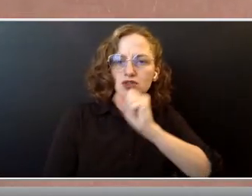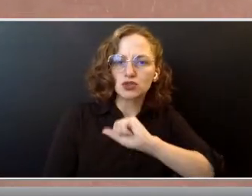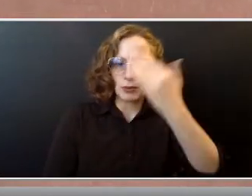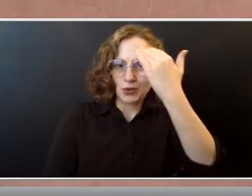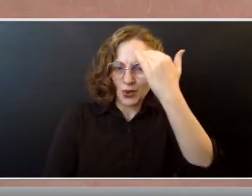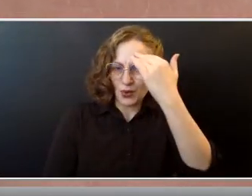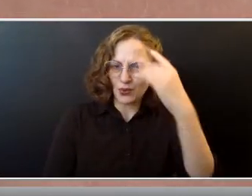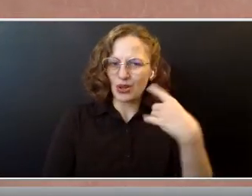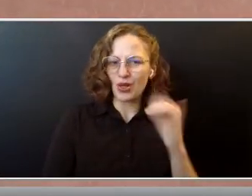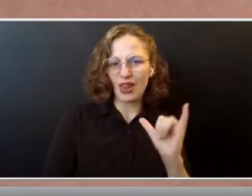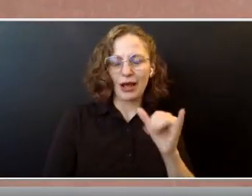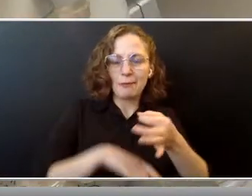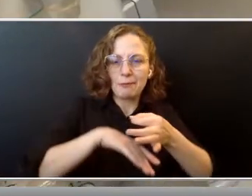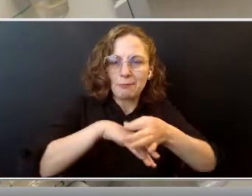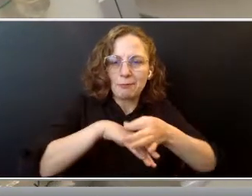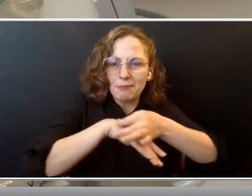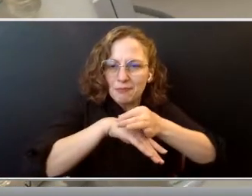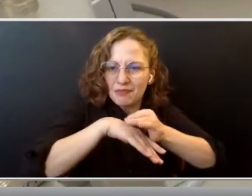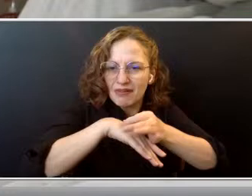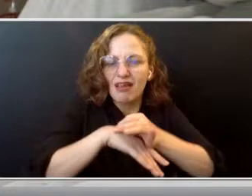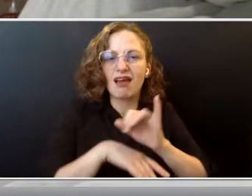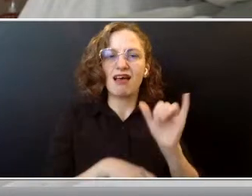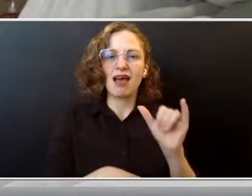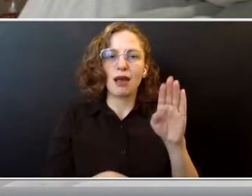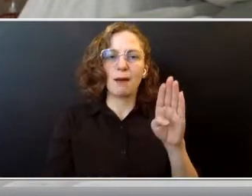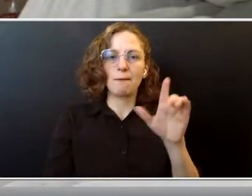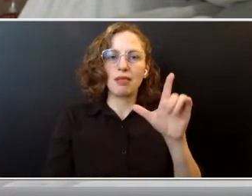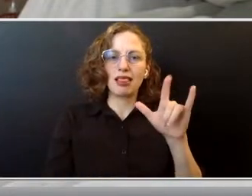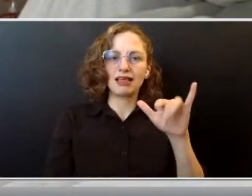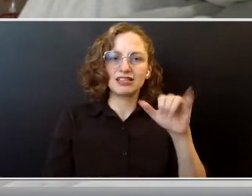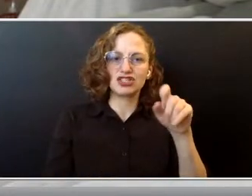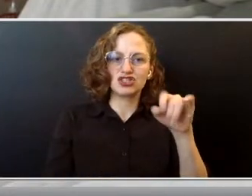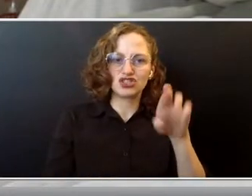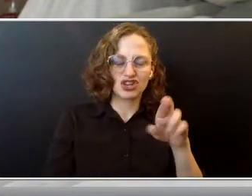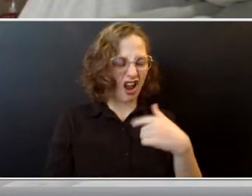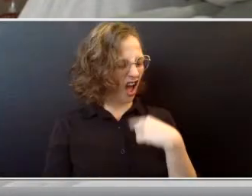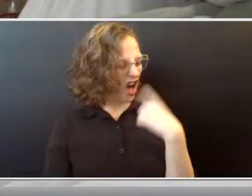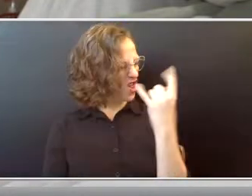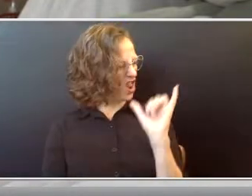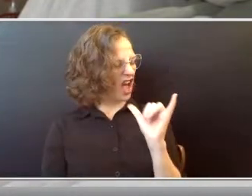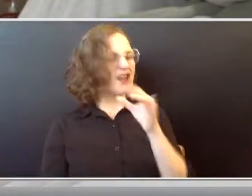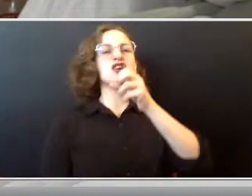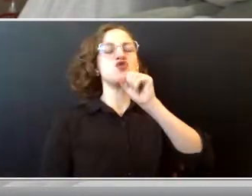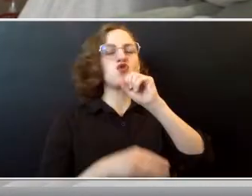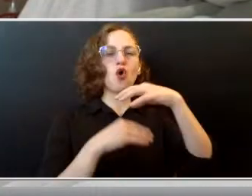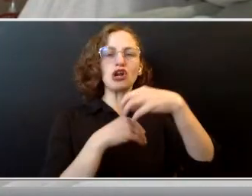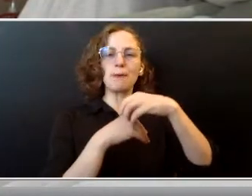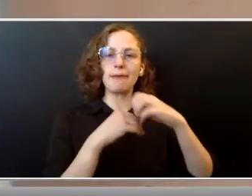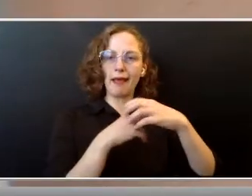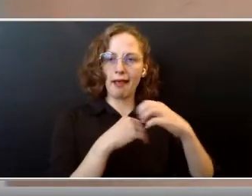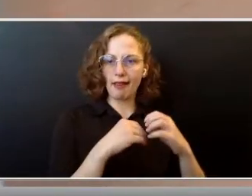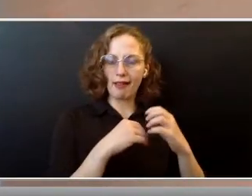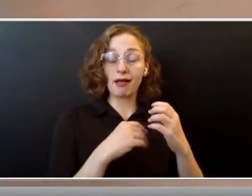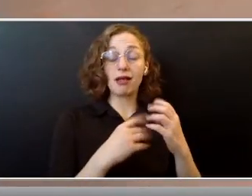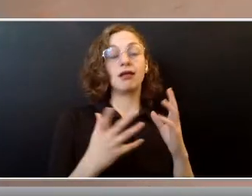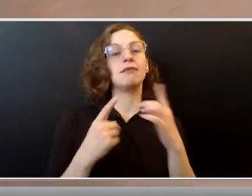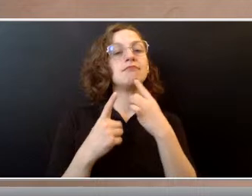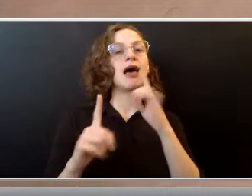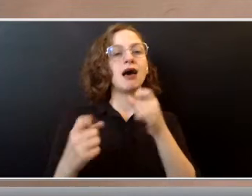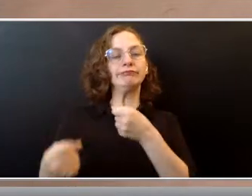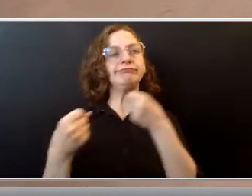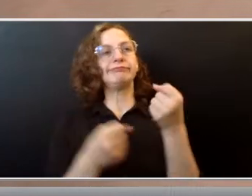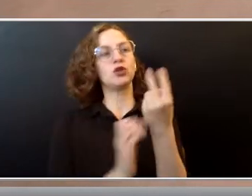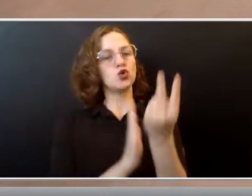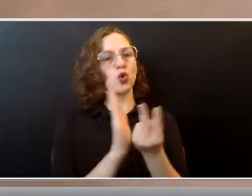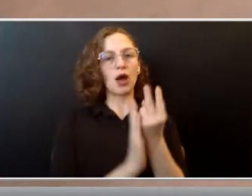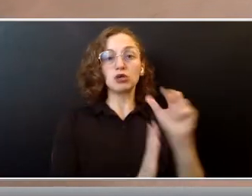a smaller blister. They looked like an orange peel. Finally, she drove 2 hours to a dermatologist in another town who correctly diagnosed the orange